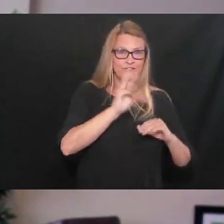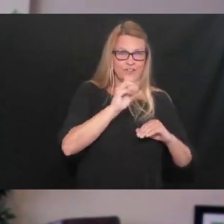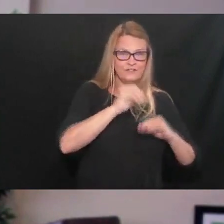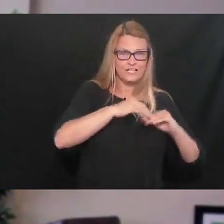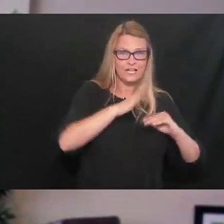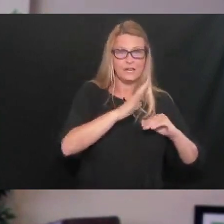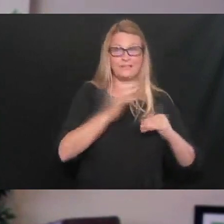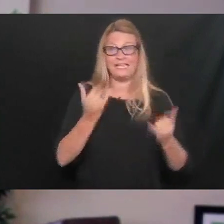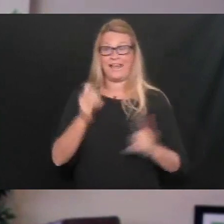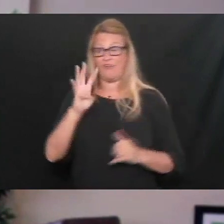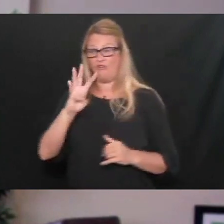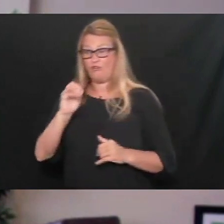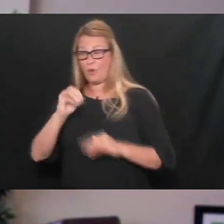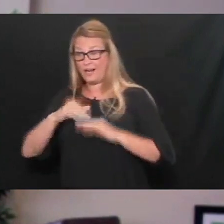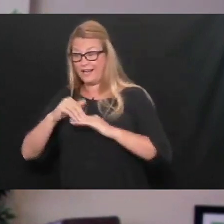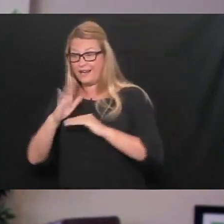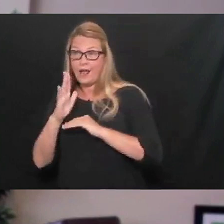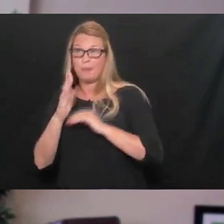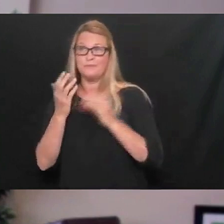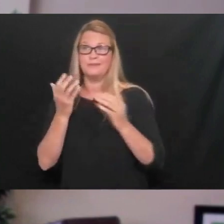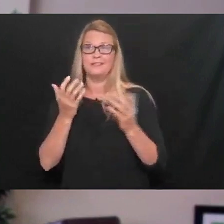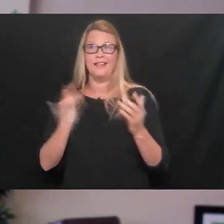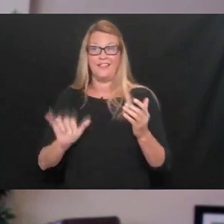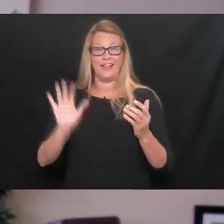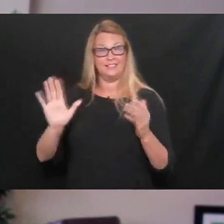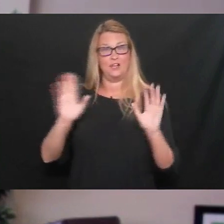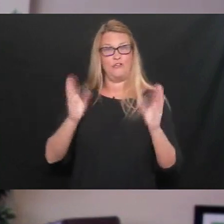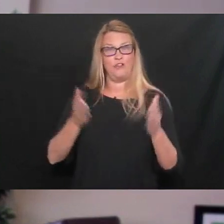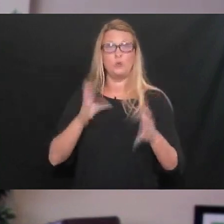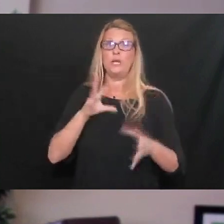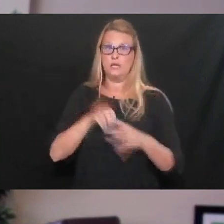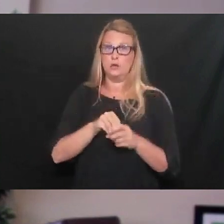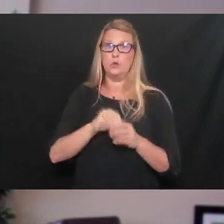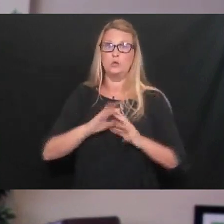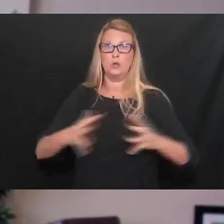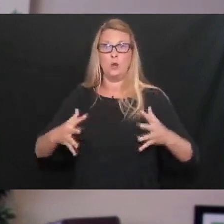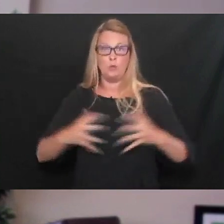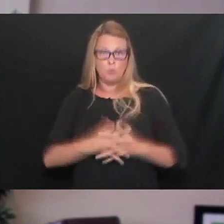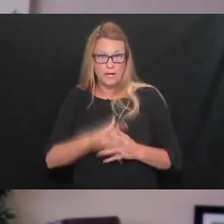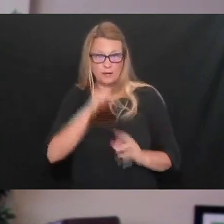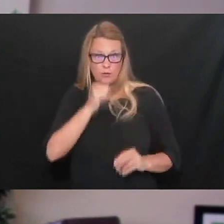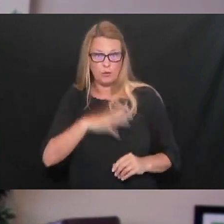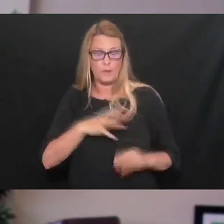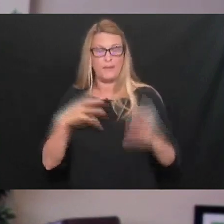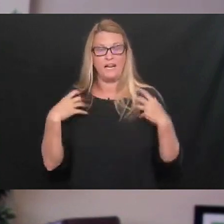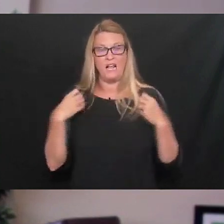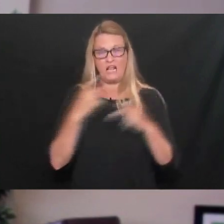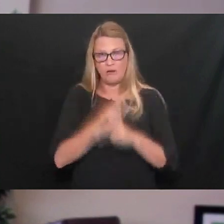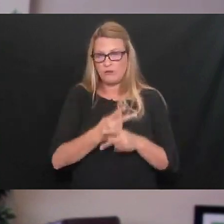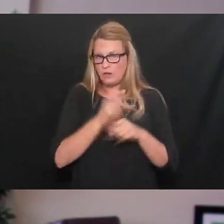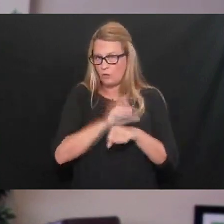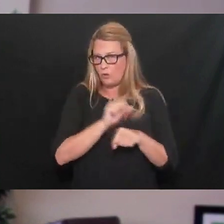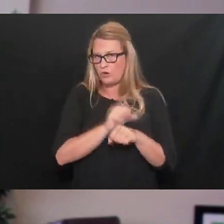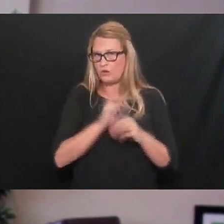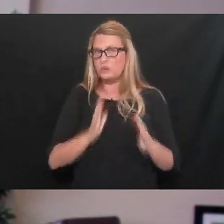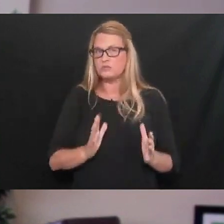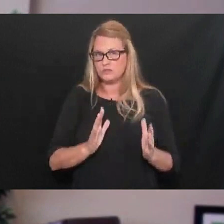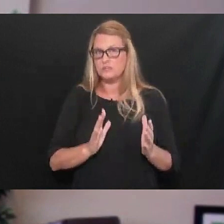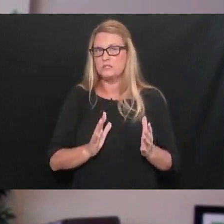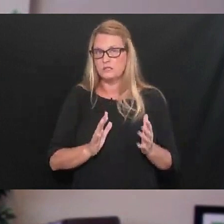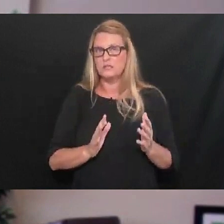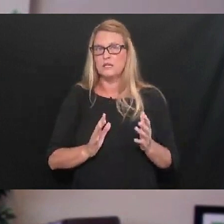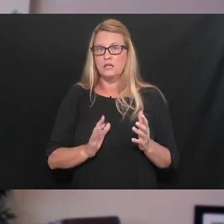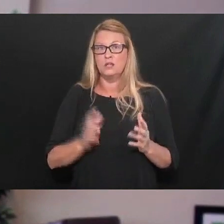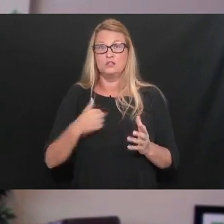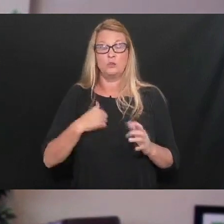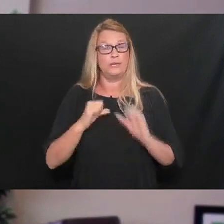over 40-year-old people, which also includes pregnant women, healthcare workers, and a few others. So we continue to work in our